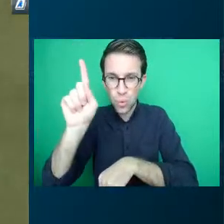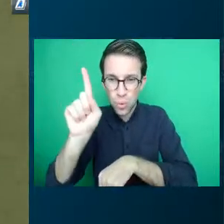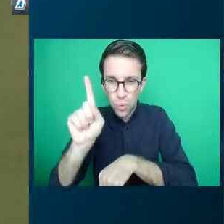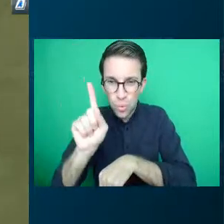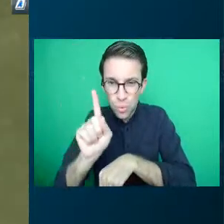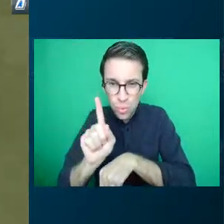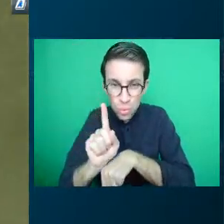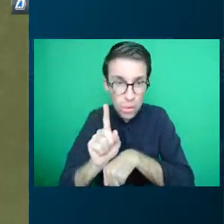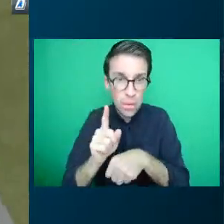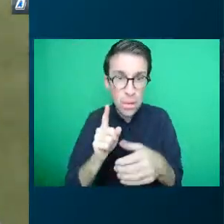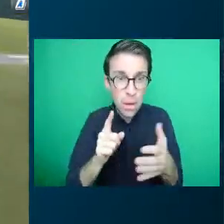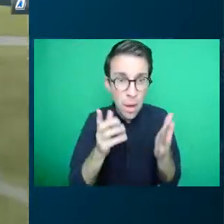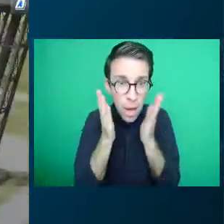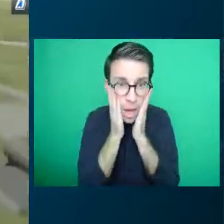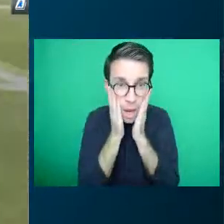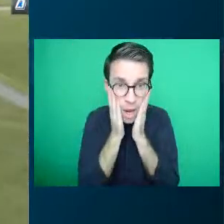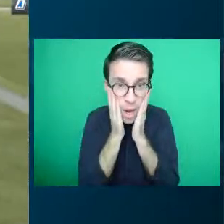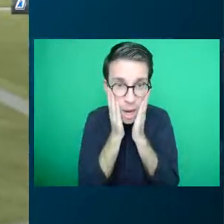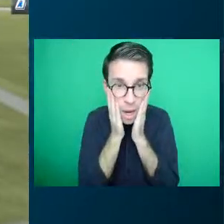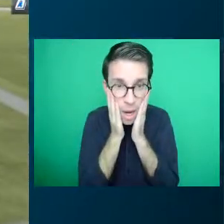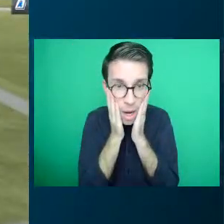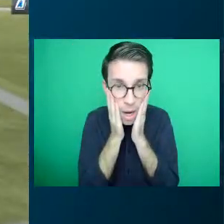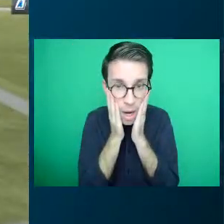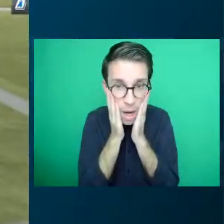to poor dear Jebediah here whenever...